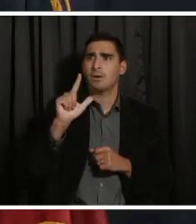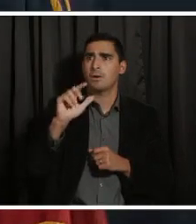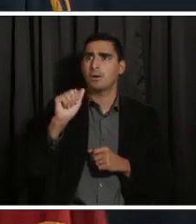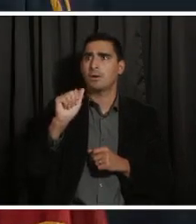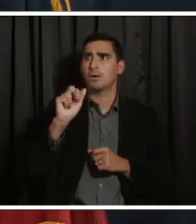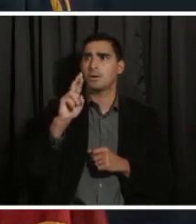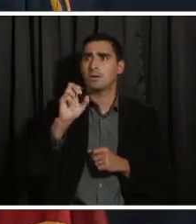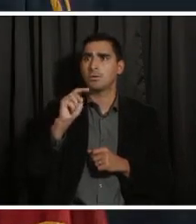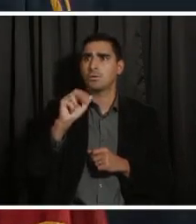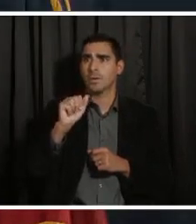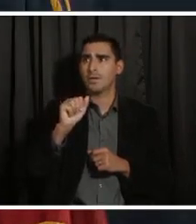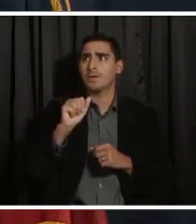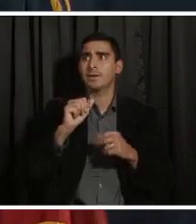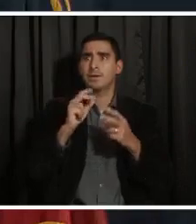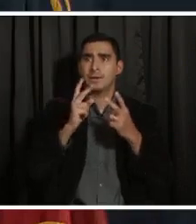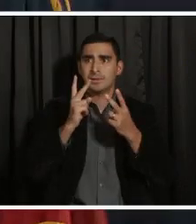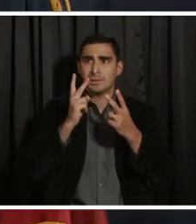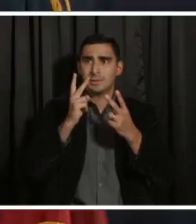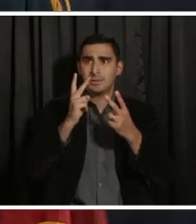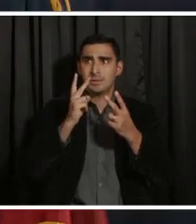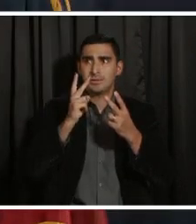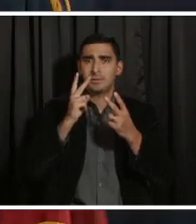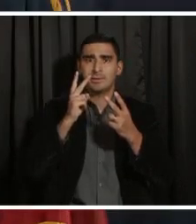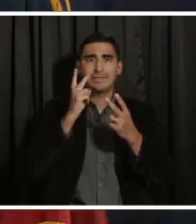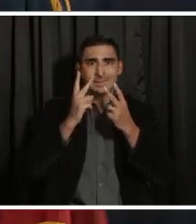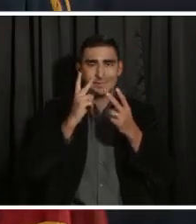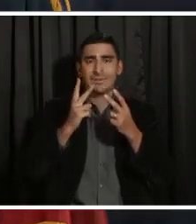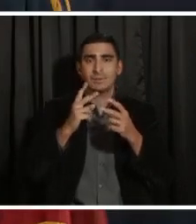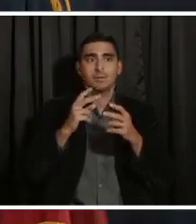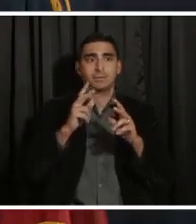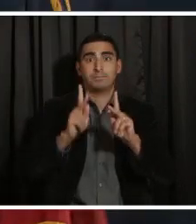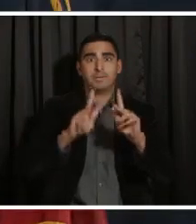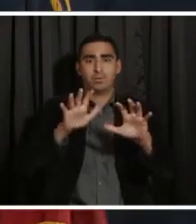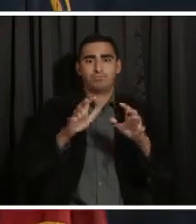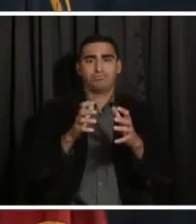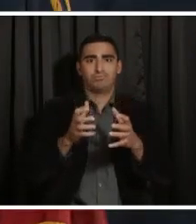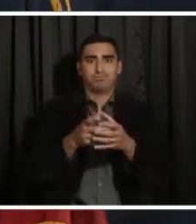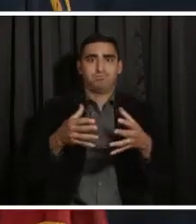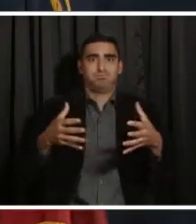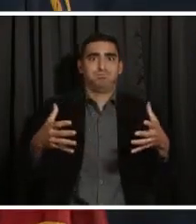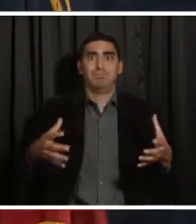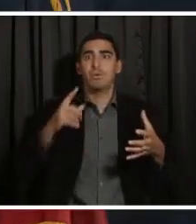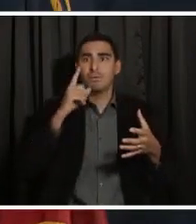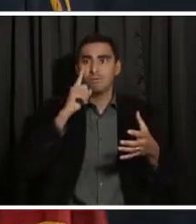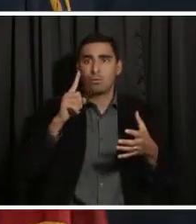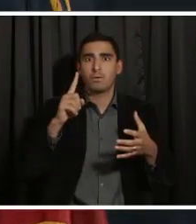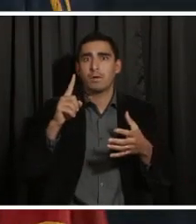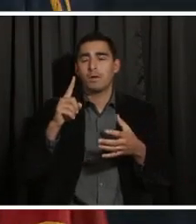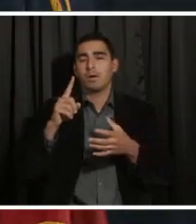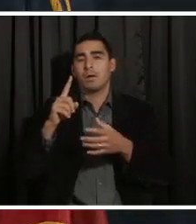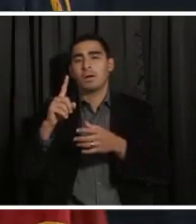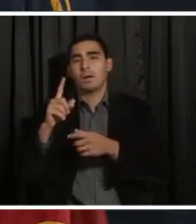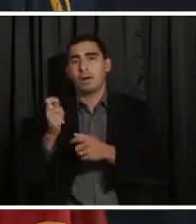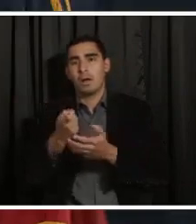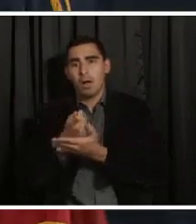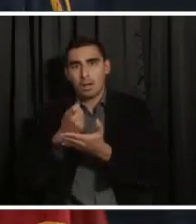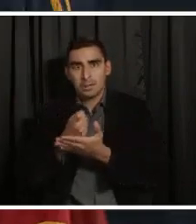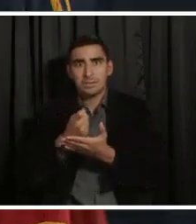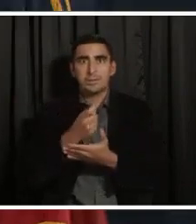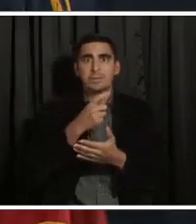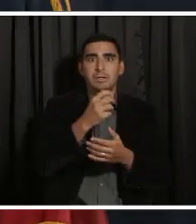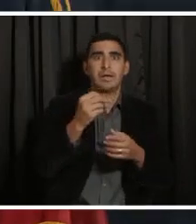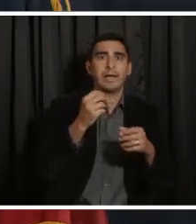full capacity crowds for both the Avs and the Nuggets. The numbers are higher than they were in the spring when capacity was